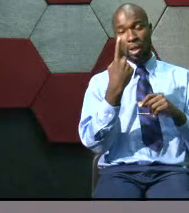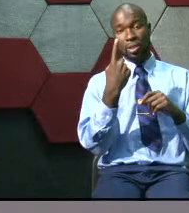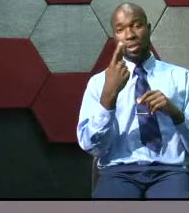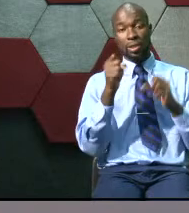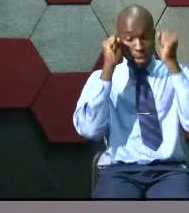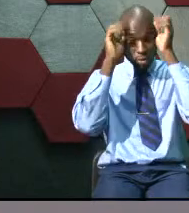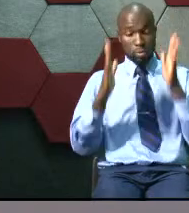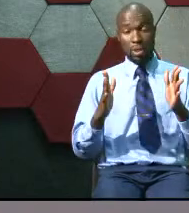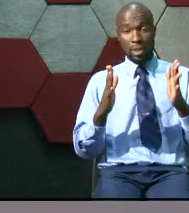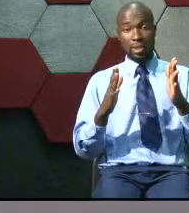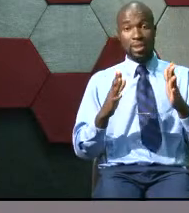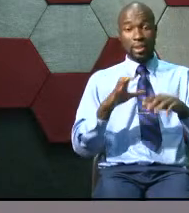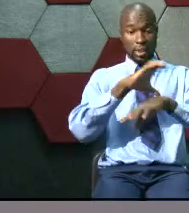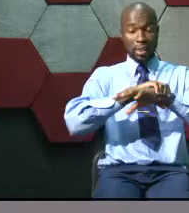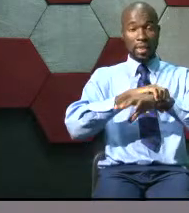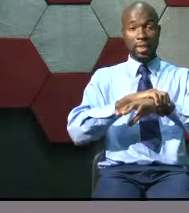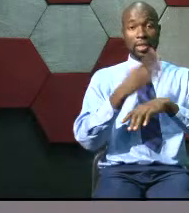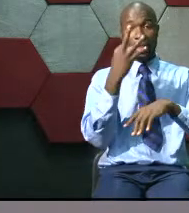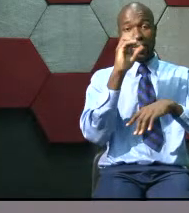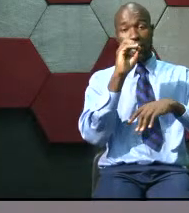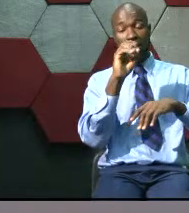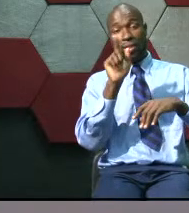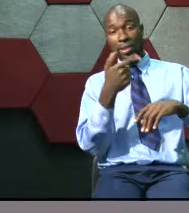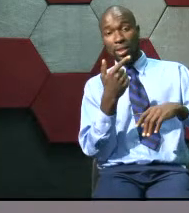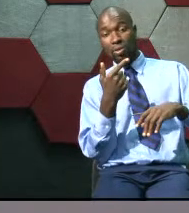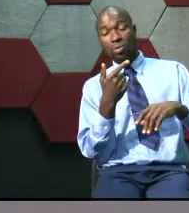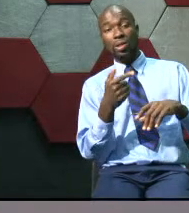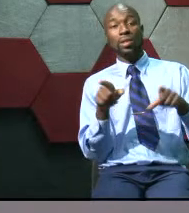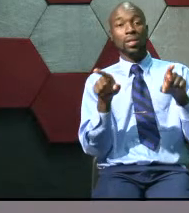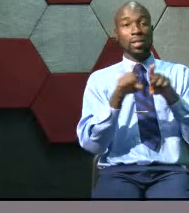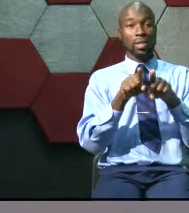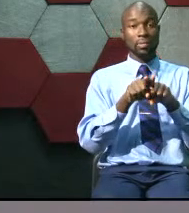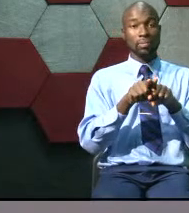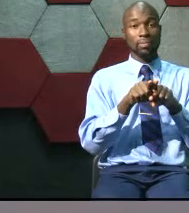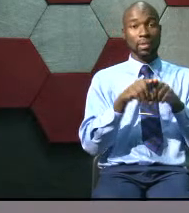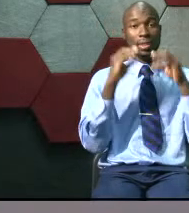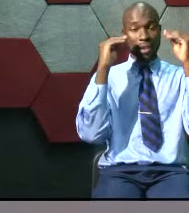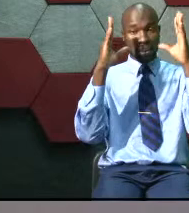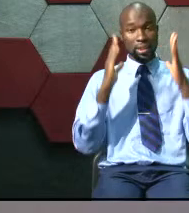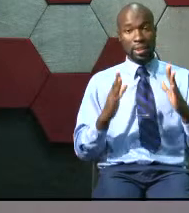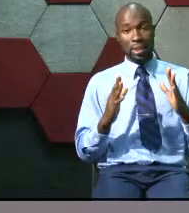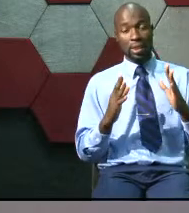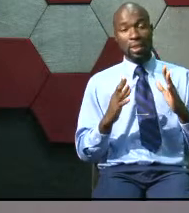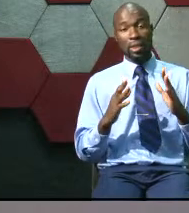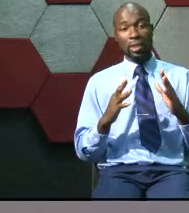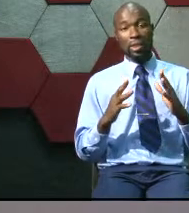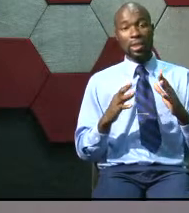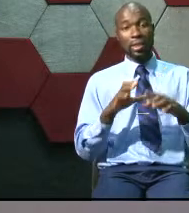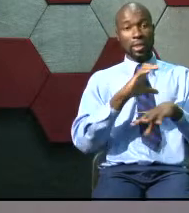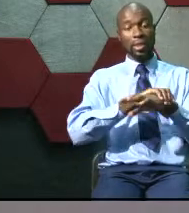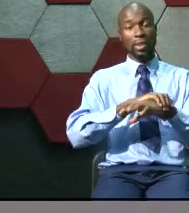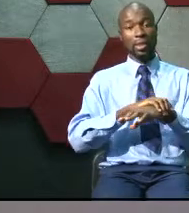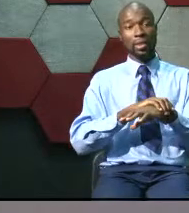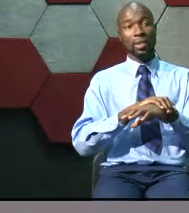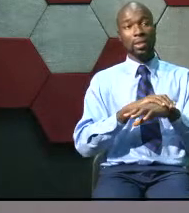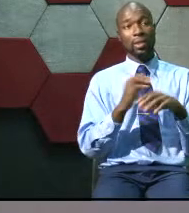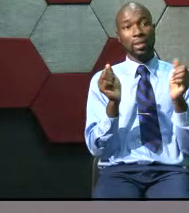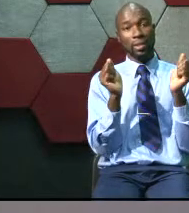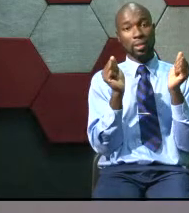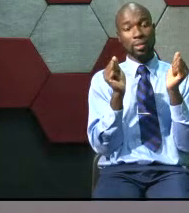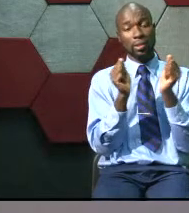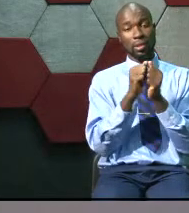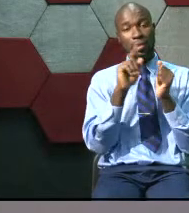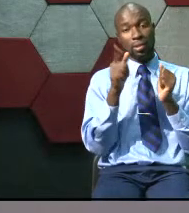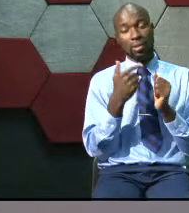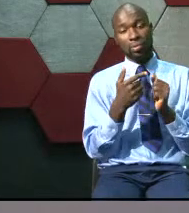receiving 30,000 shillings each, as well as the teacher getting a small token of appreciation, which is just the same 10,000. So other than that, and of